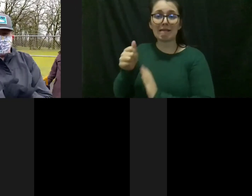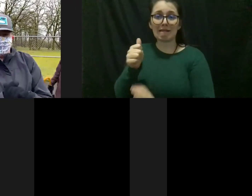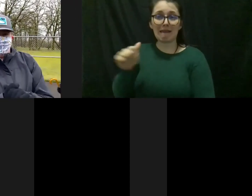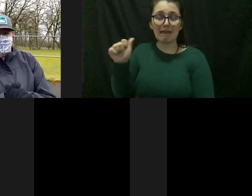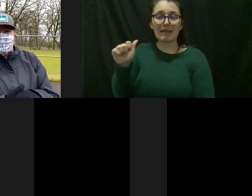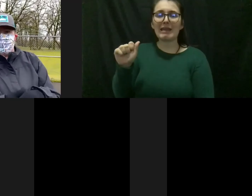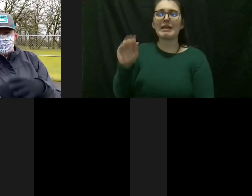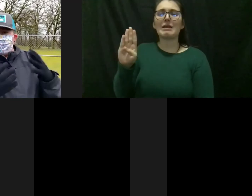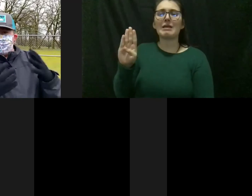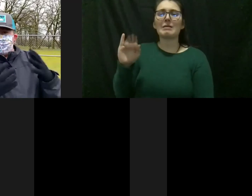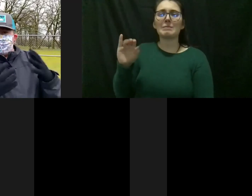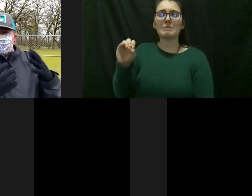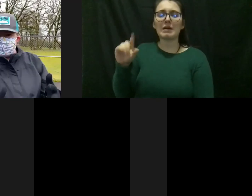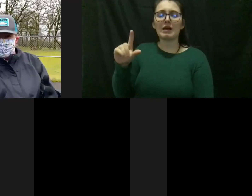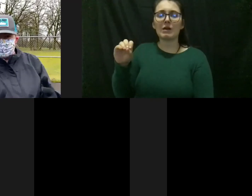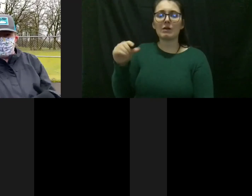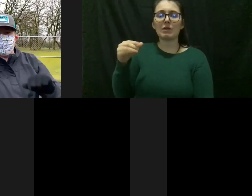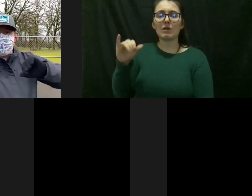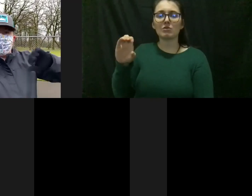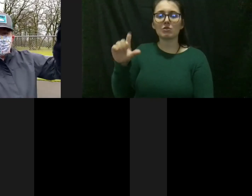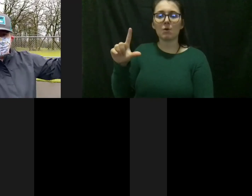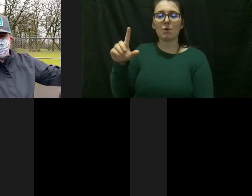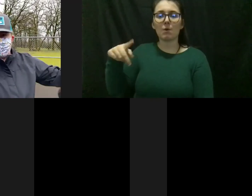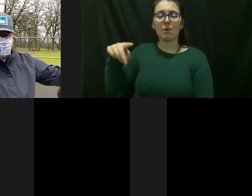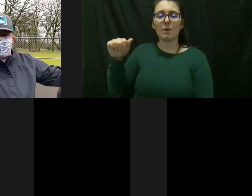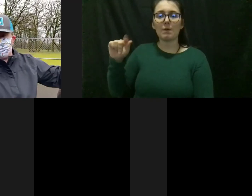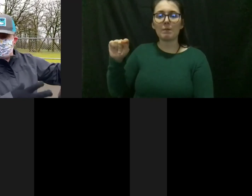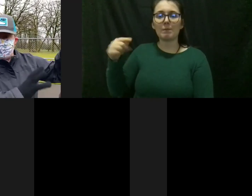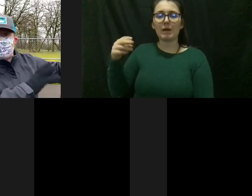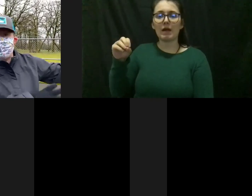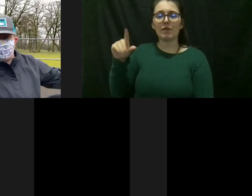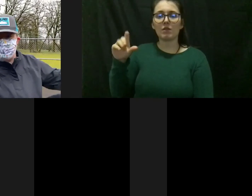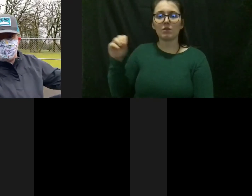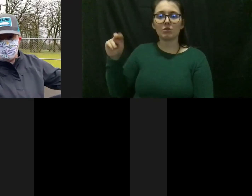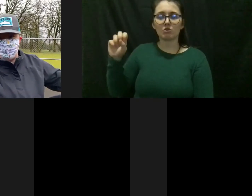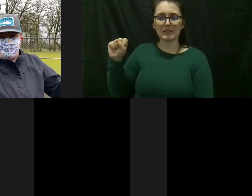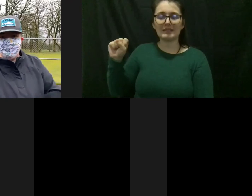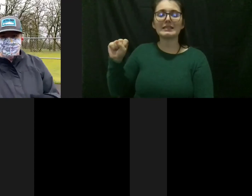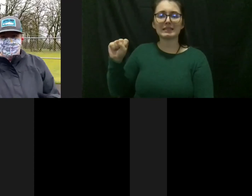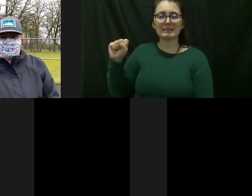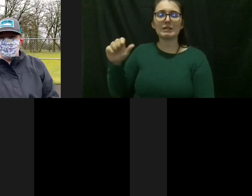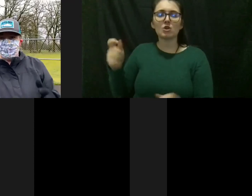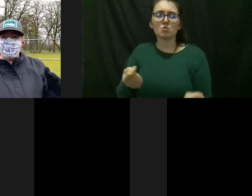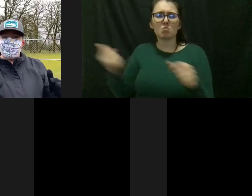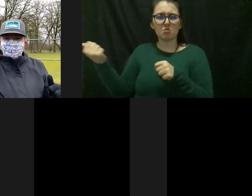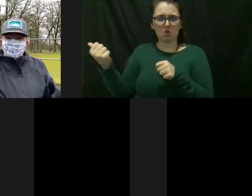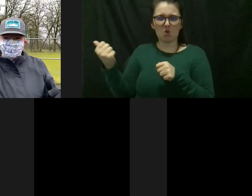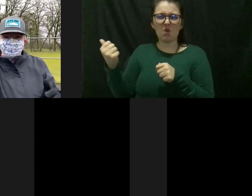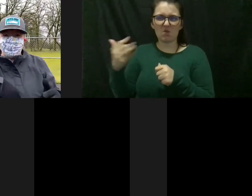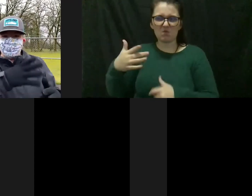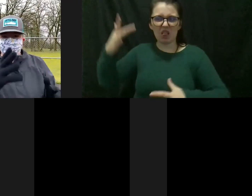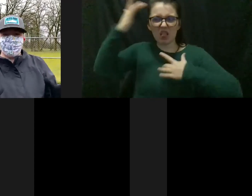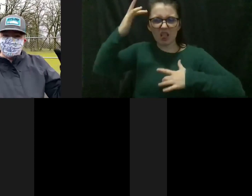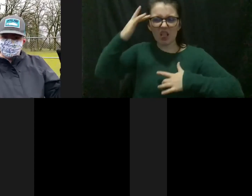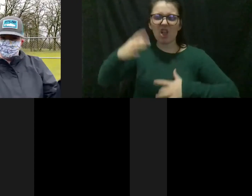digesters to be broke down even more, and then it goes out to our biocycle farm and becomes fertilizer. So biosolids basically